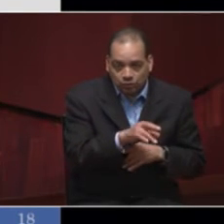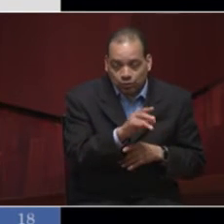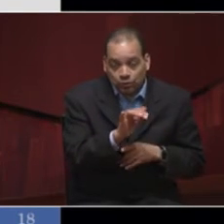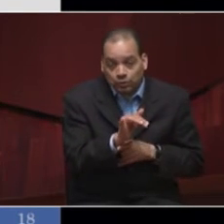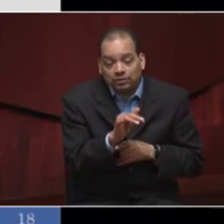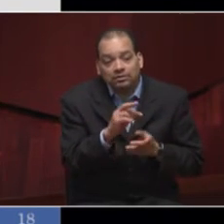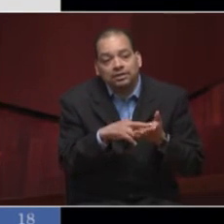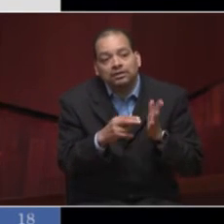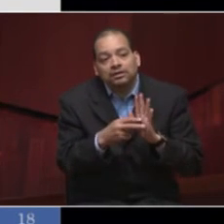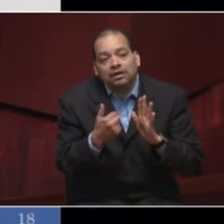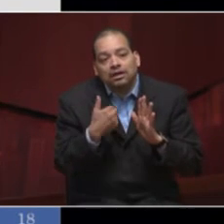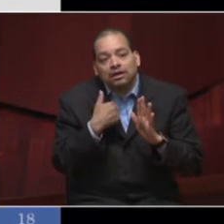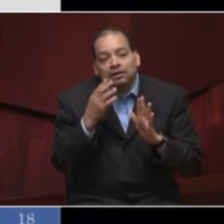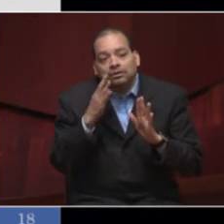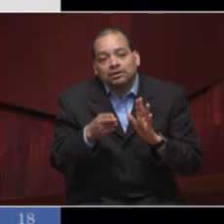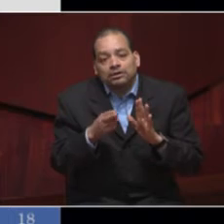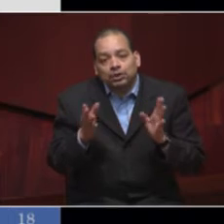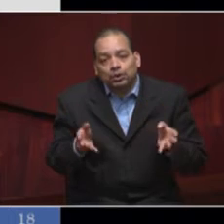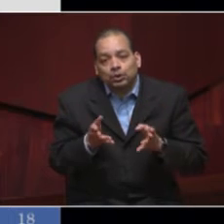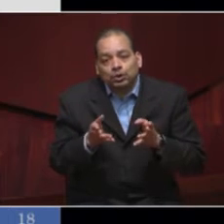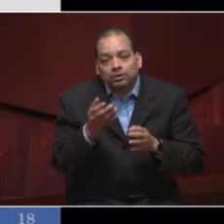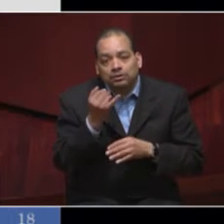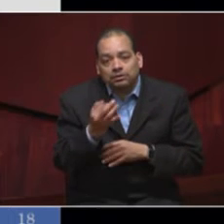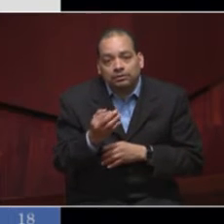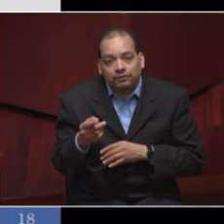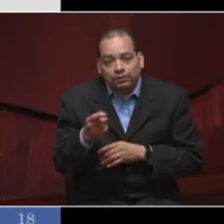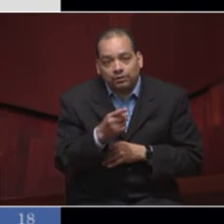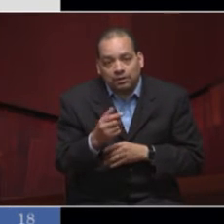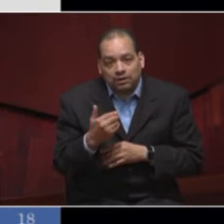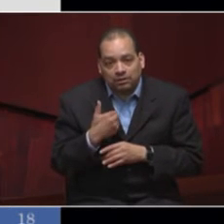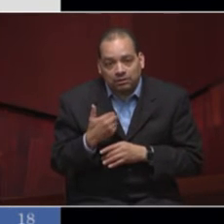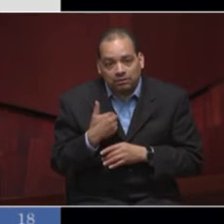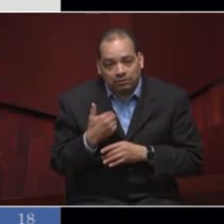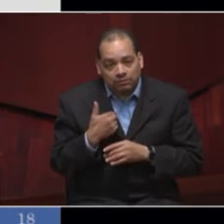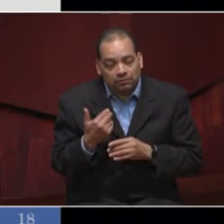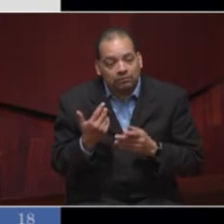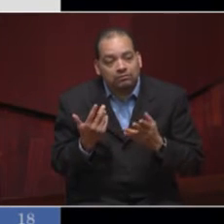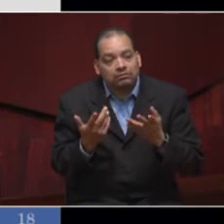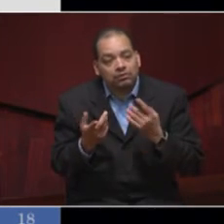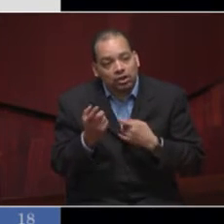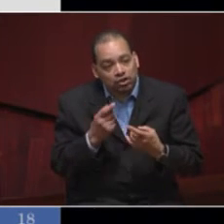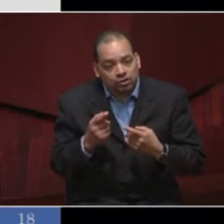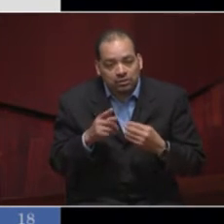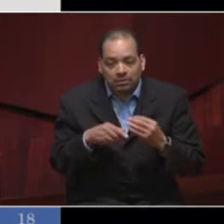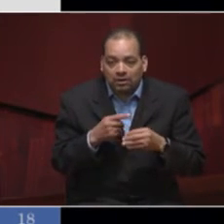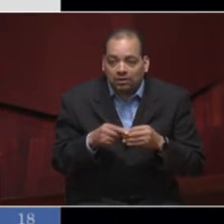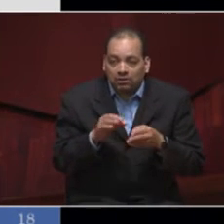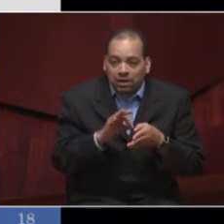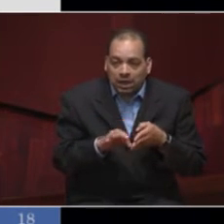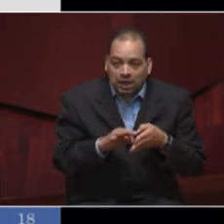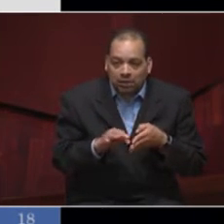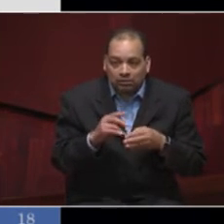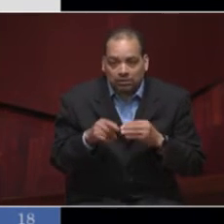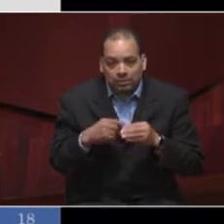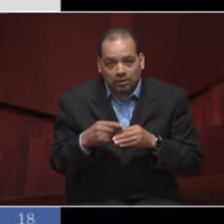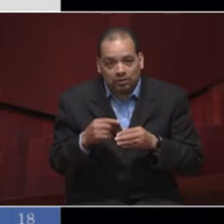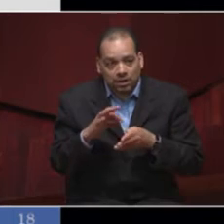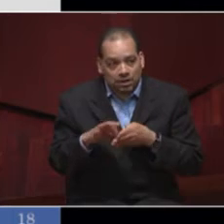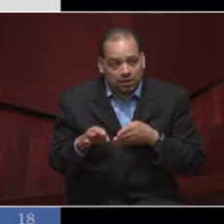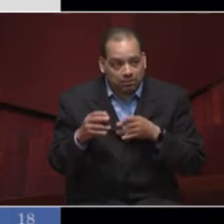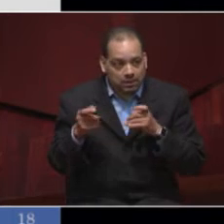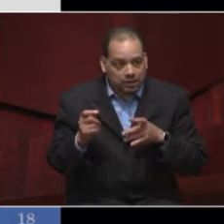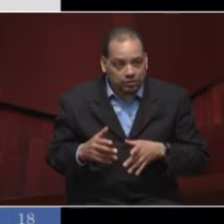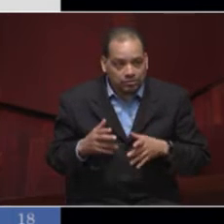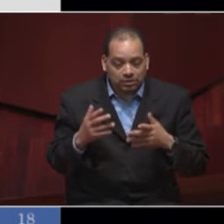encourage you that if you have any questions about your accounts or account management or maybe why something has been